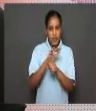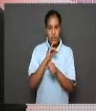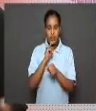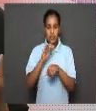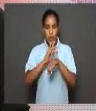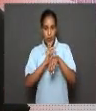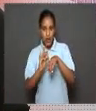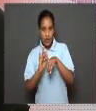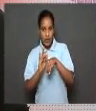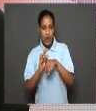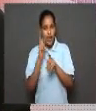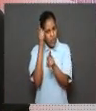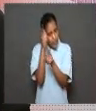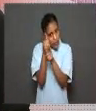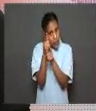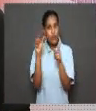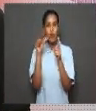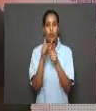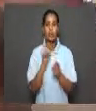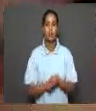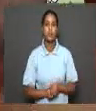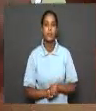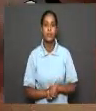blanks with the appropriate words.